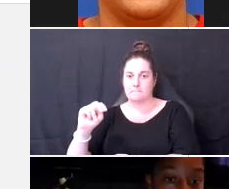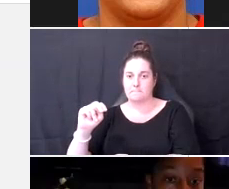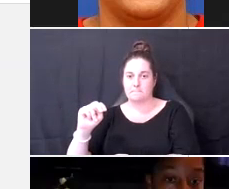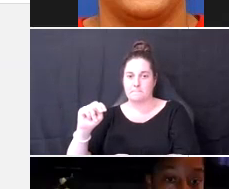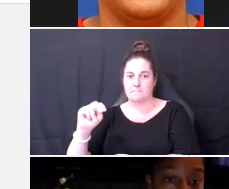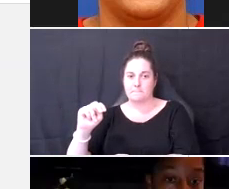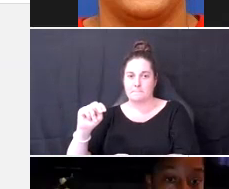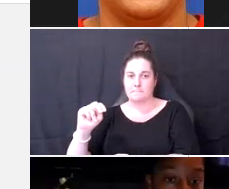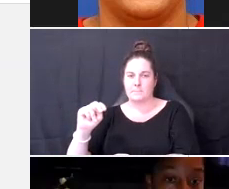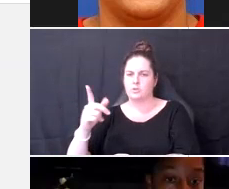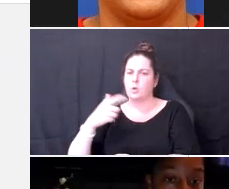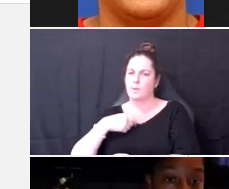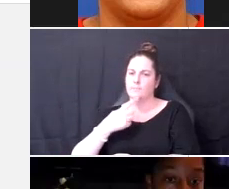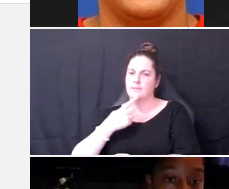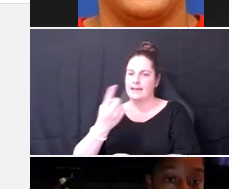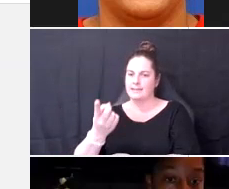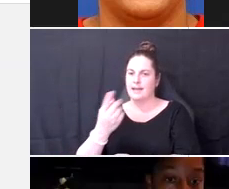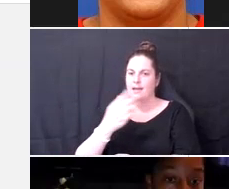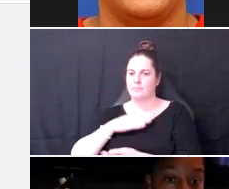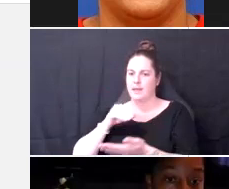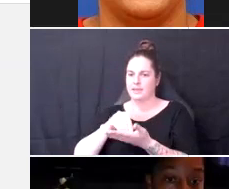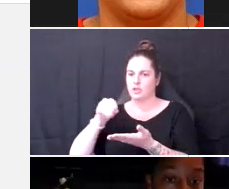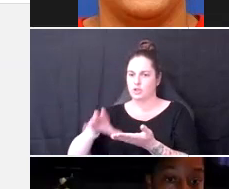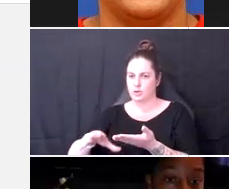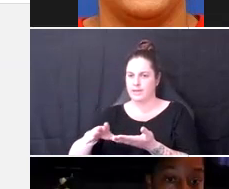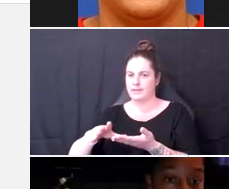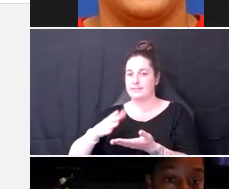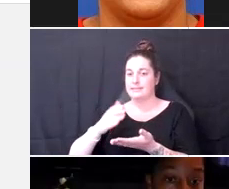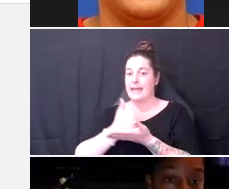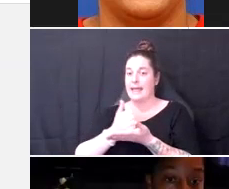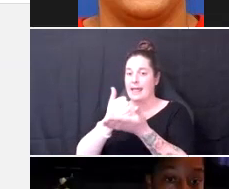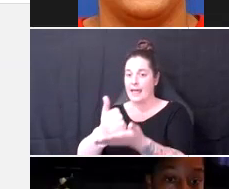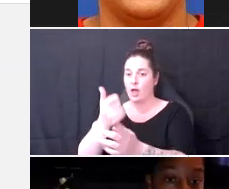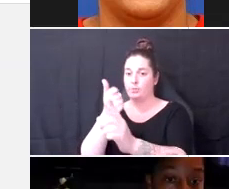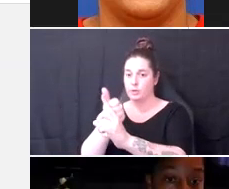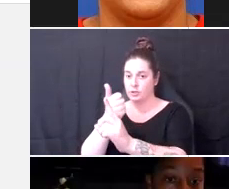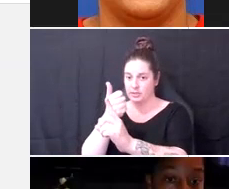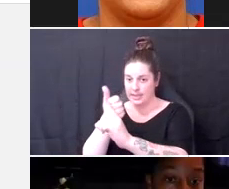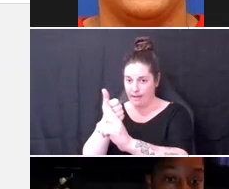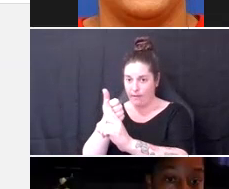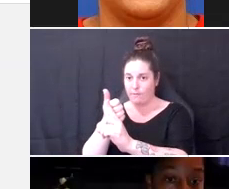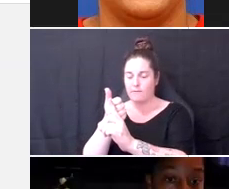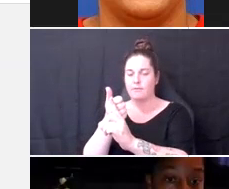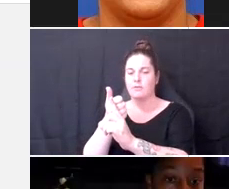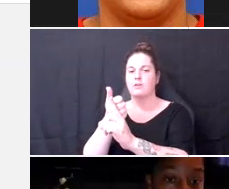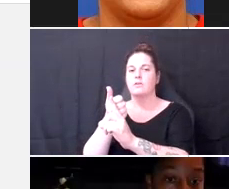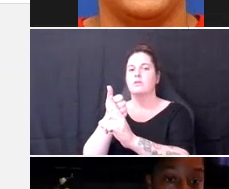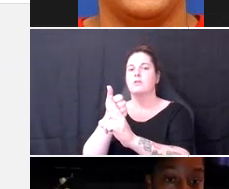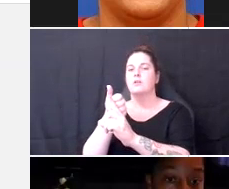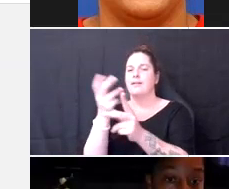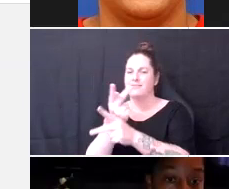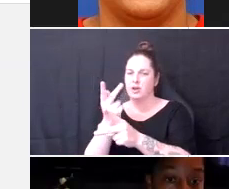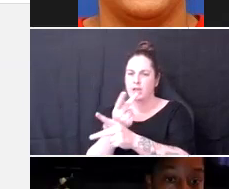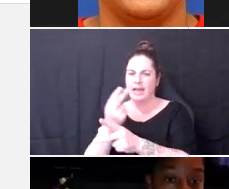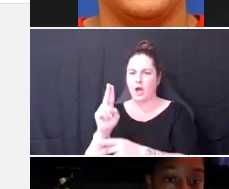So I tell students, one of the ways you can help yourself with these properties and their SI or metric unit